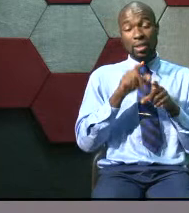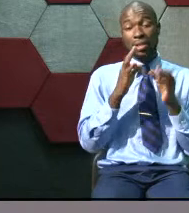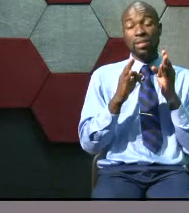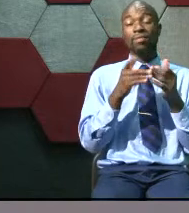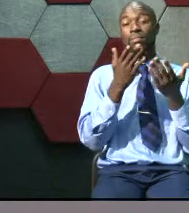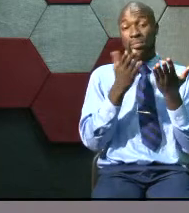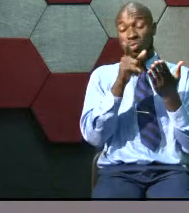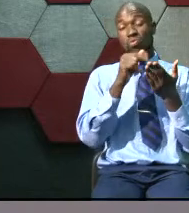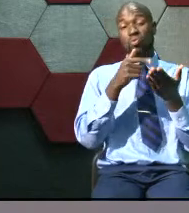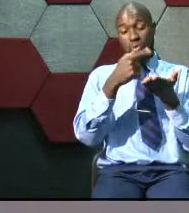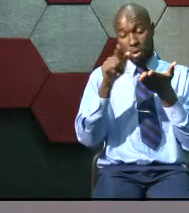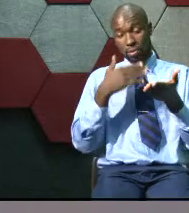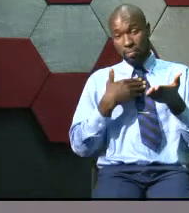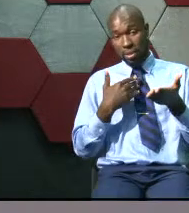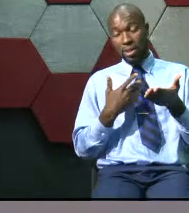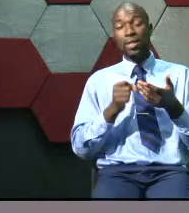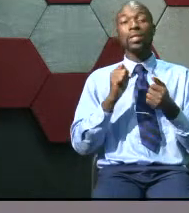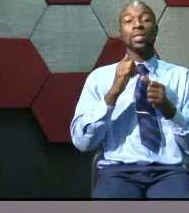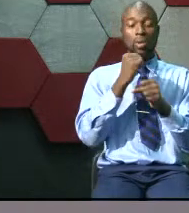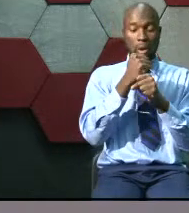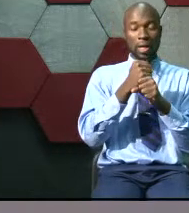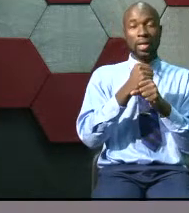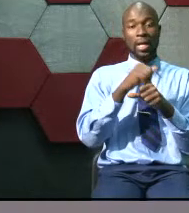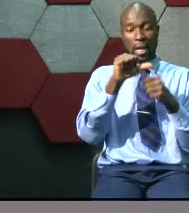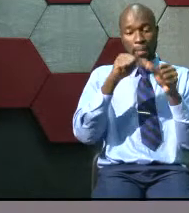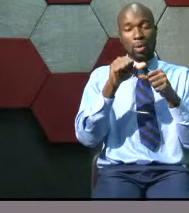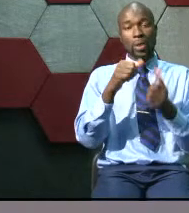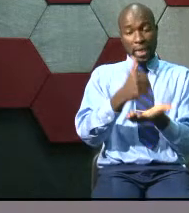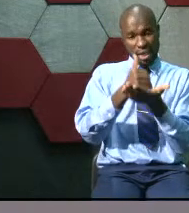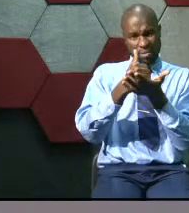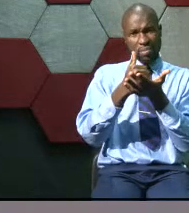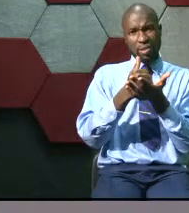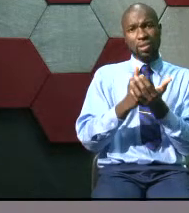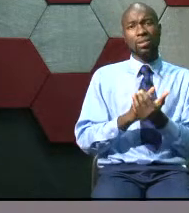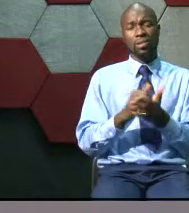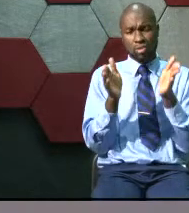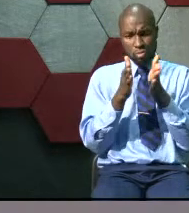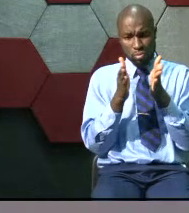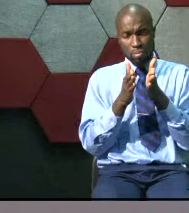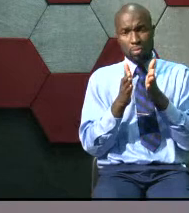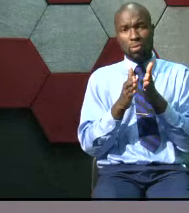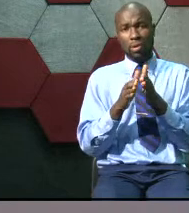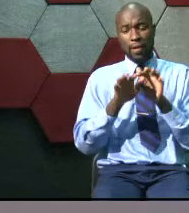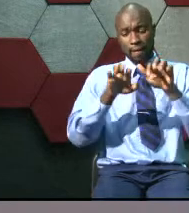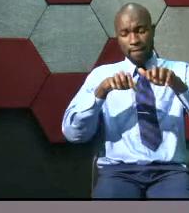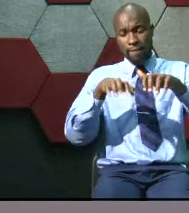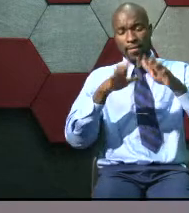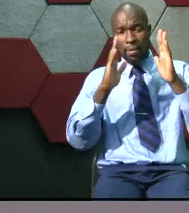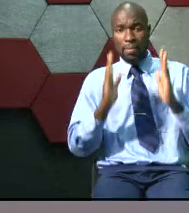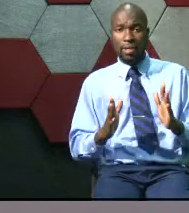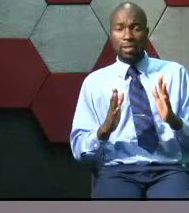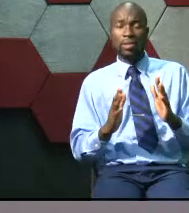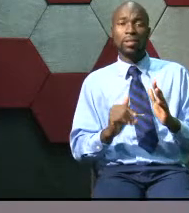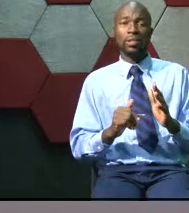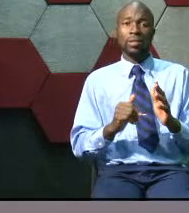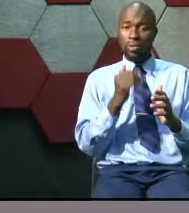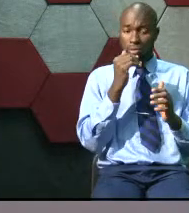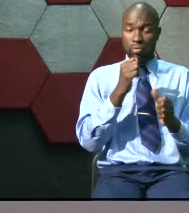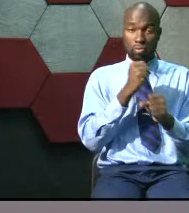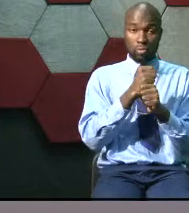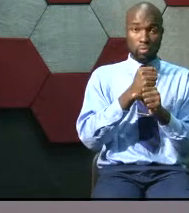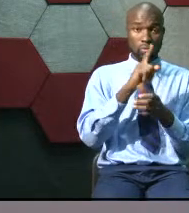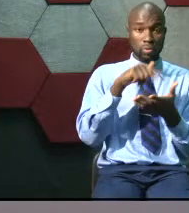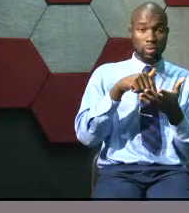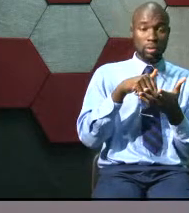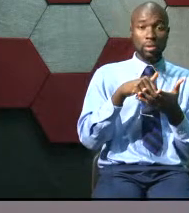this. But their project is just about helping small-scale farmers to be able to ensure that their farm and whatever